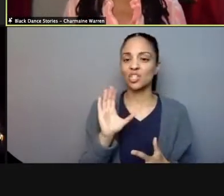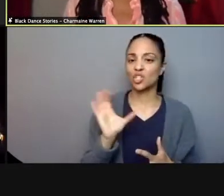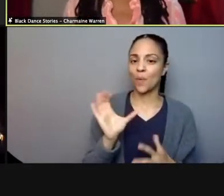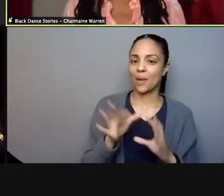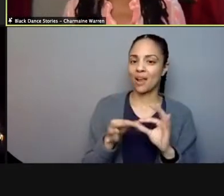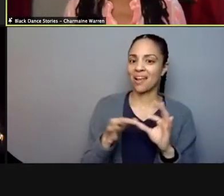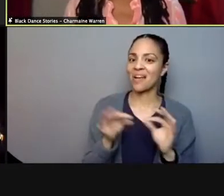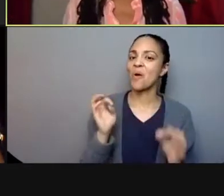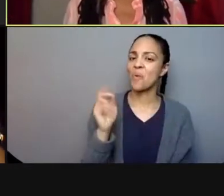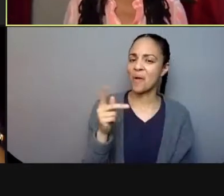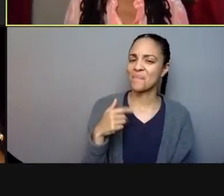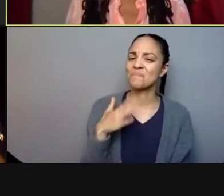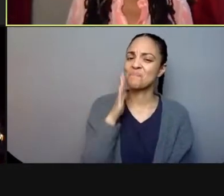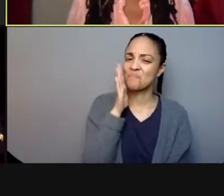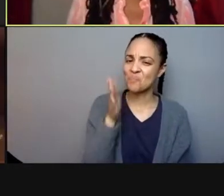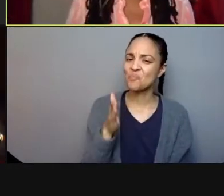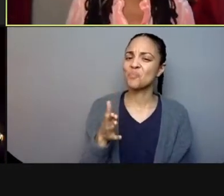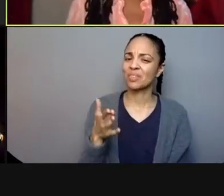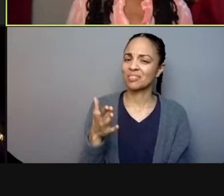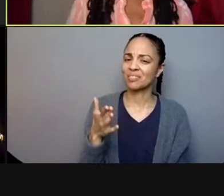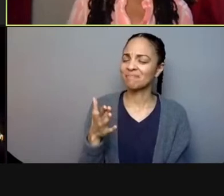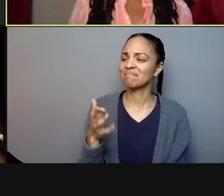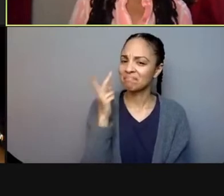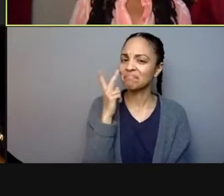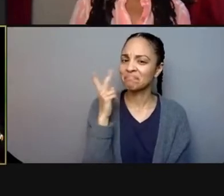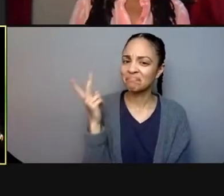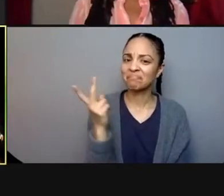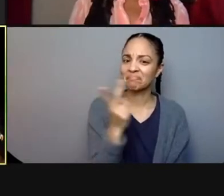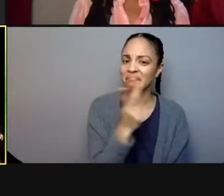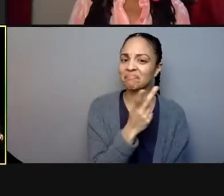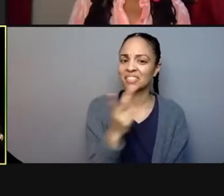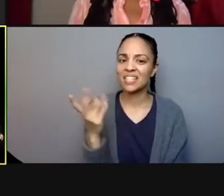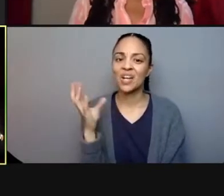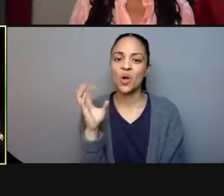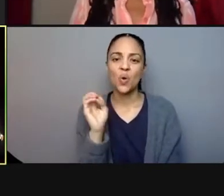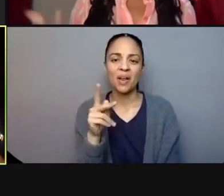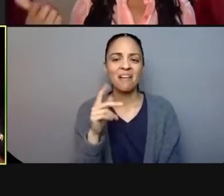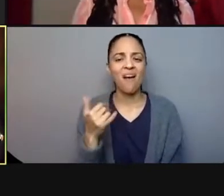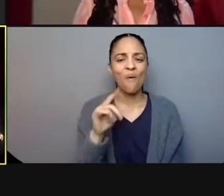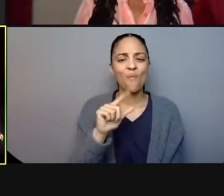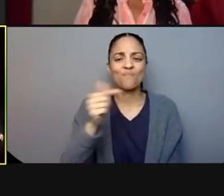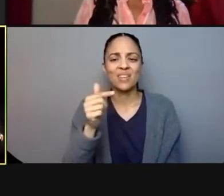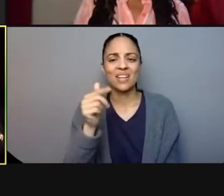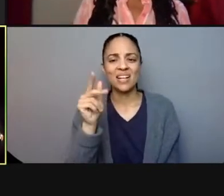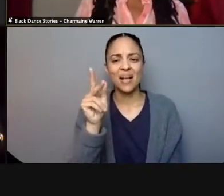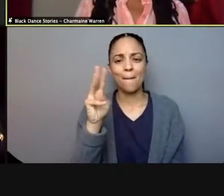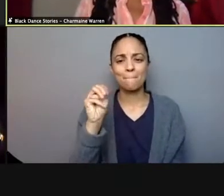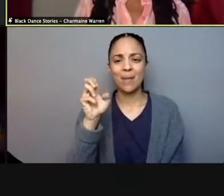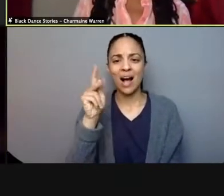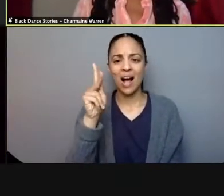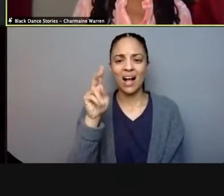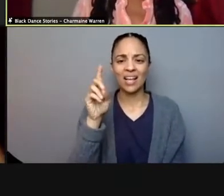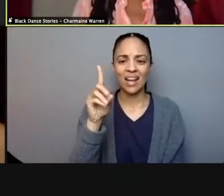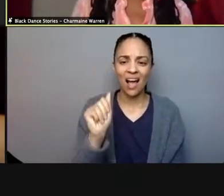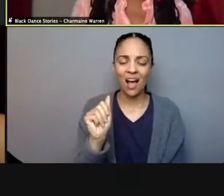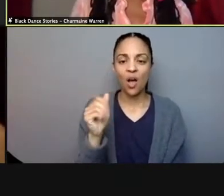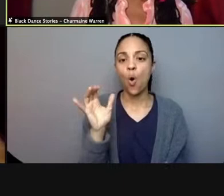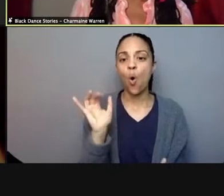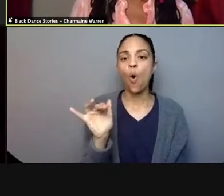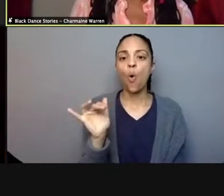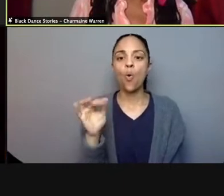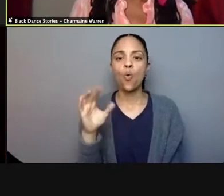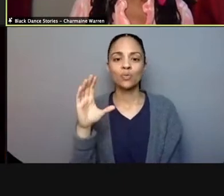it to Makeda, and then I'll close us out. I'm going to take it. Oh, you're gonna take it. Sorry, go ahead, take it.